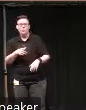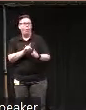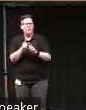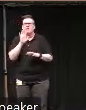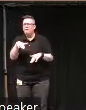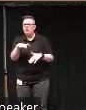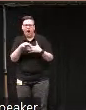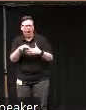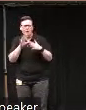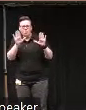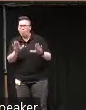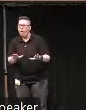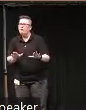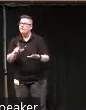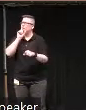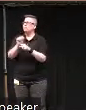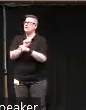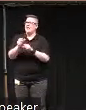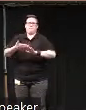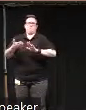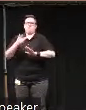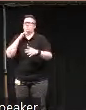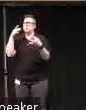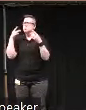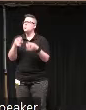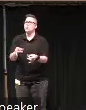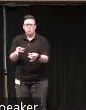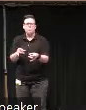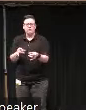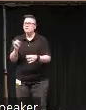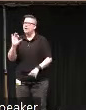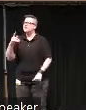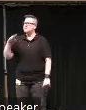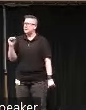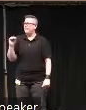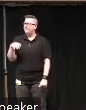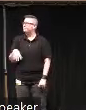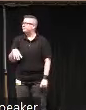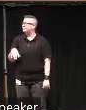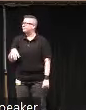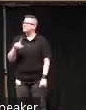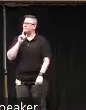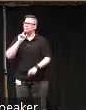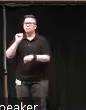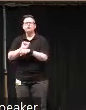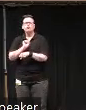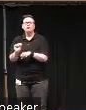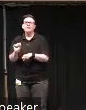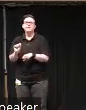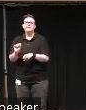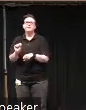and how smooth the overall operation was at the ICPM. It really,